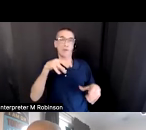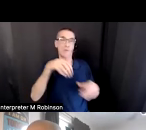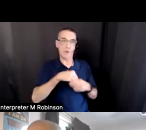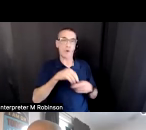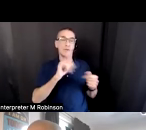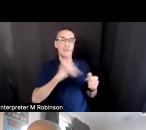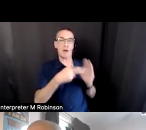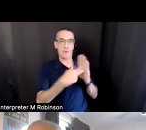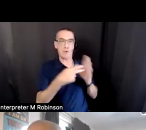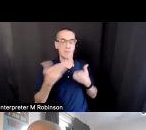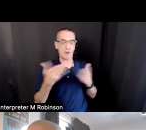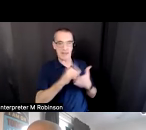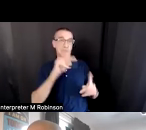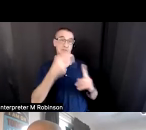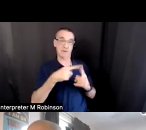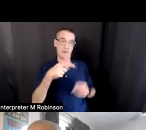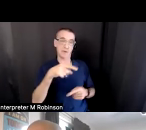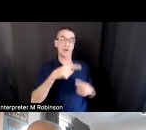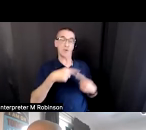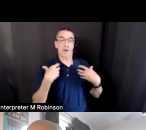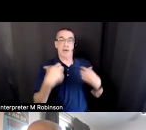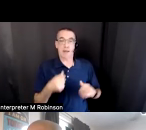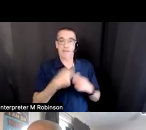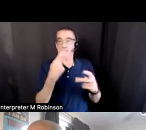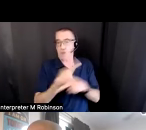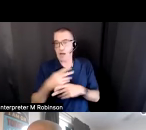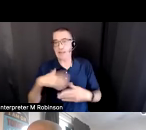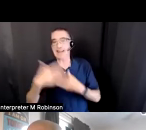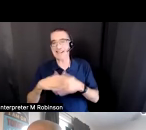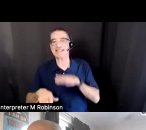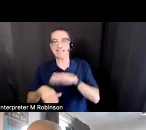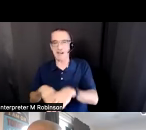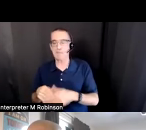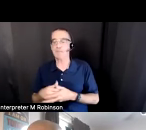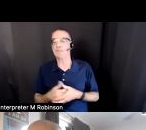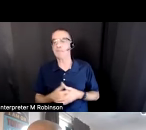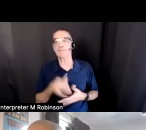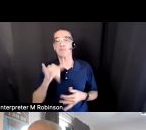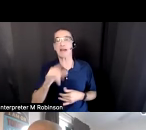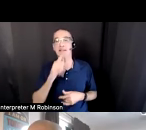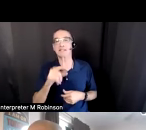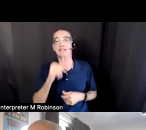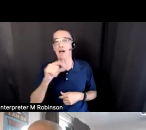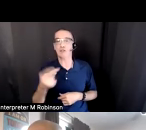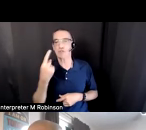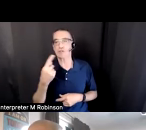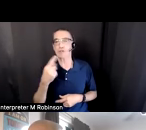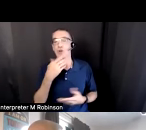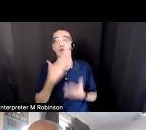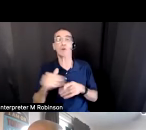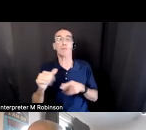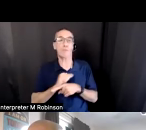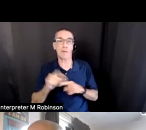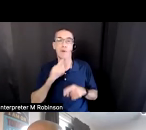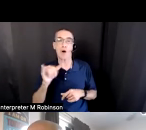that perspective of healing and figuring out the next step. So that is not just, I think, good practice, but it's